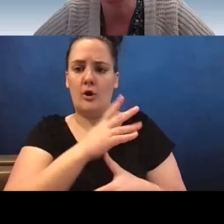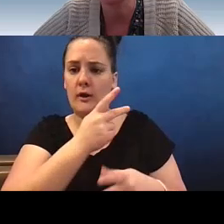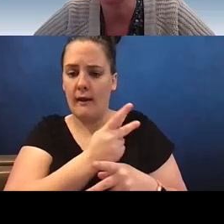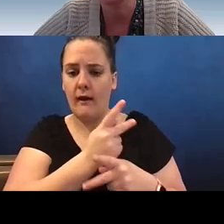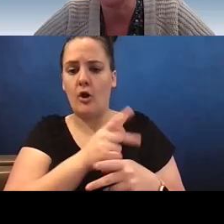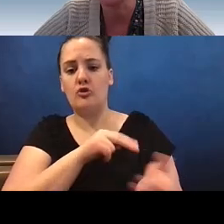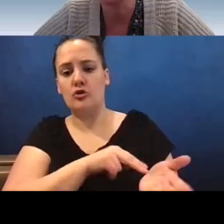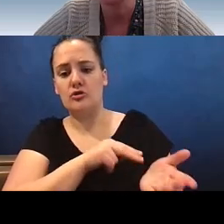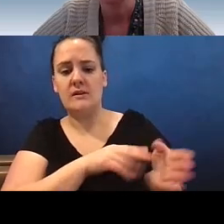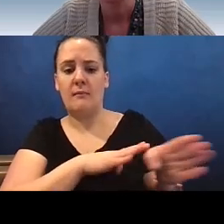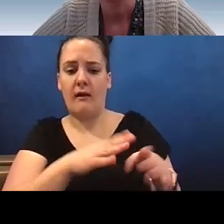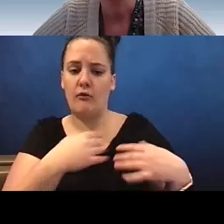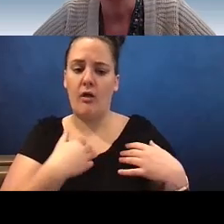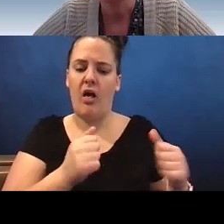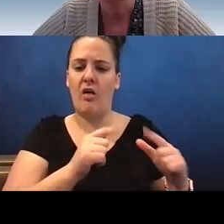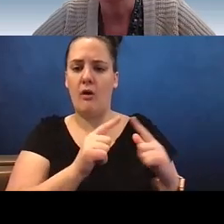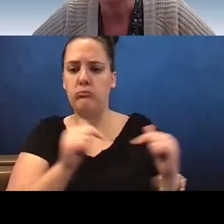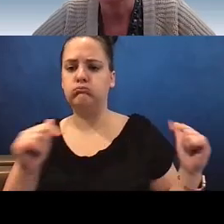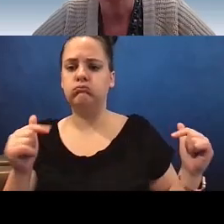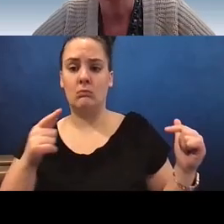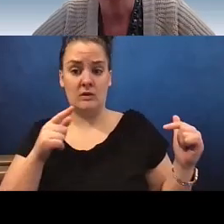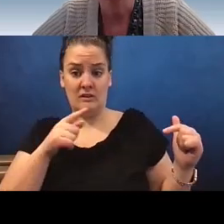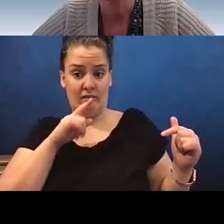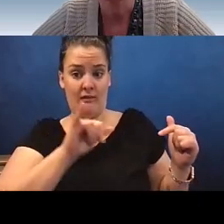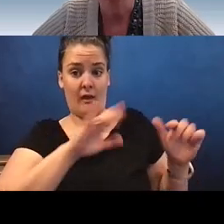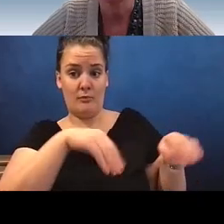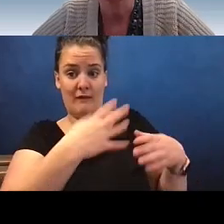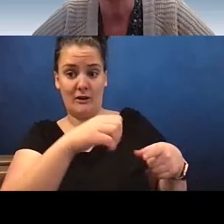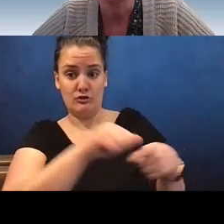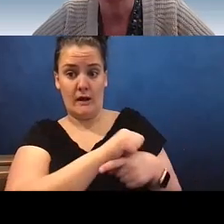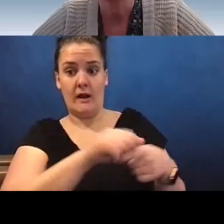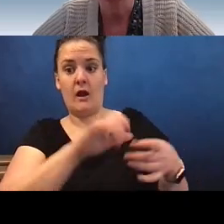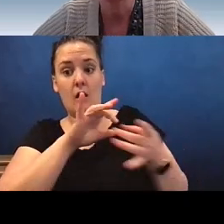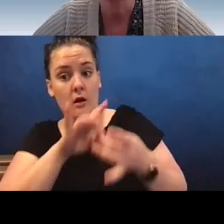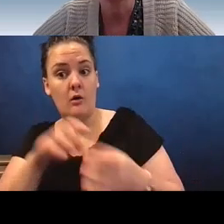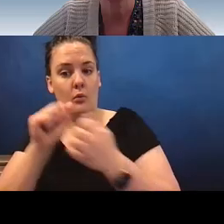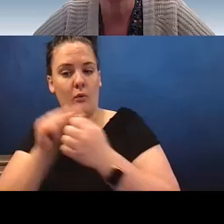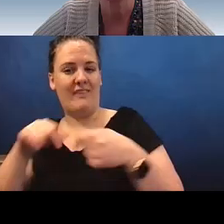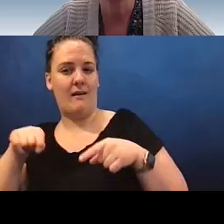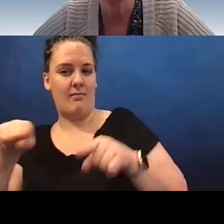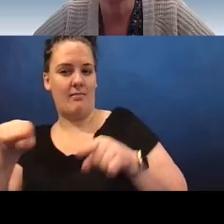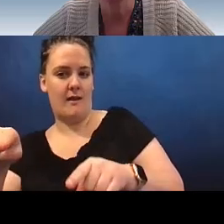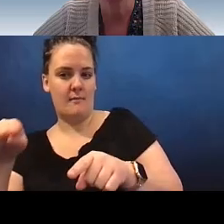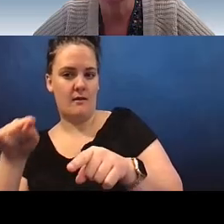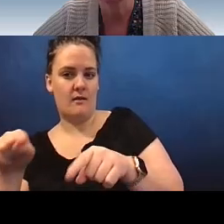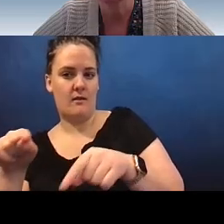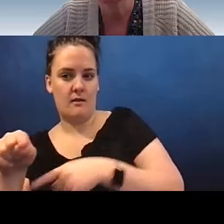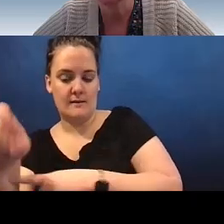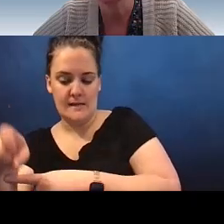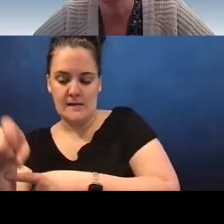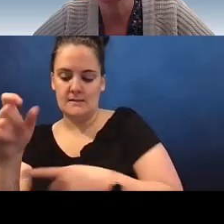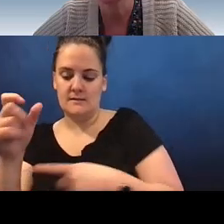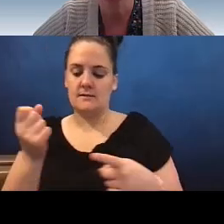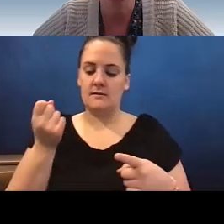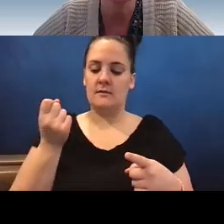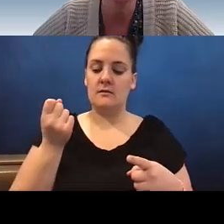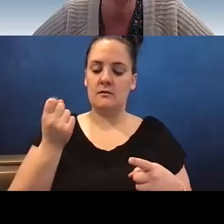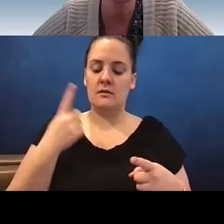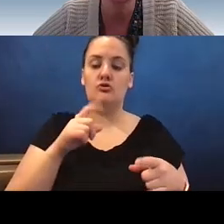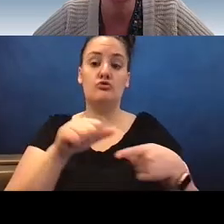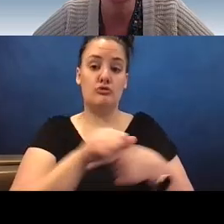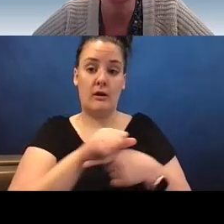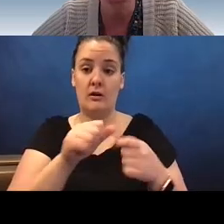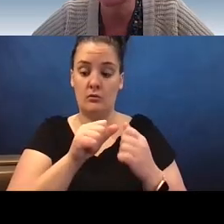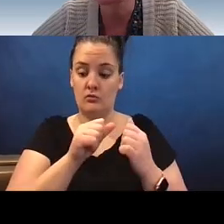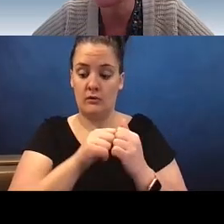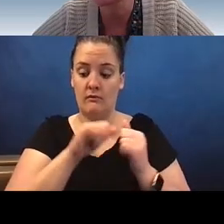other areas of known shortage? And finding those answers and driving alignment between provider recruitment and training with provider shortages and